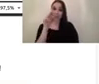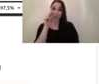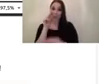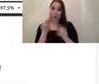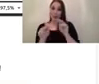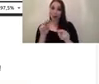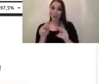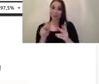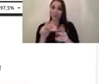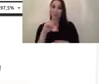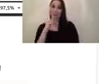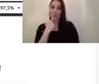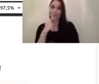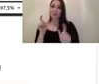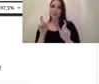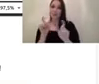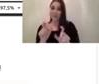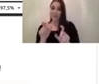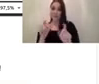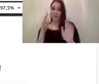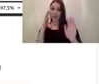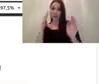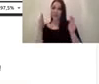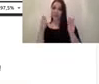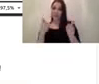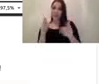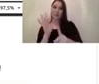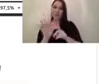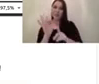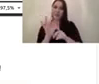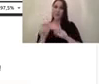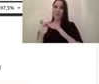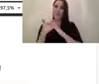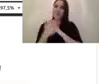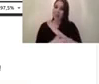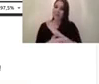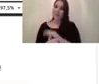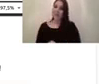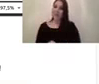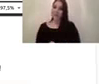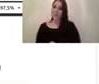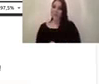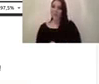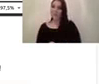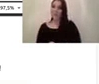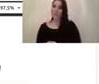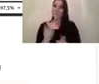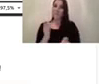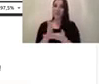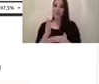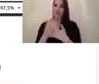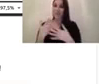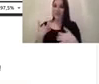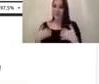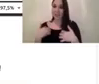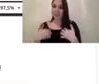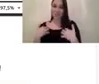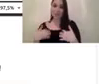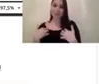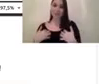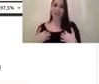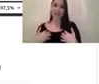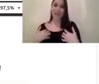in focus, at least for a specific depth. And this is really, really interesting because maybe